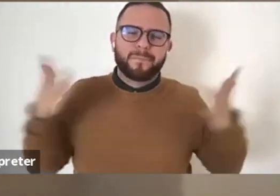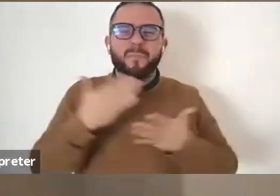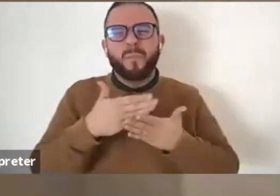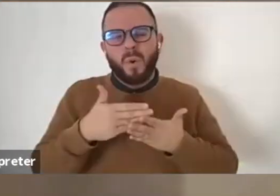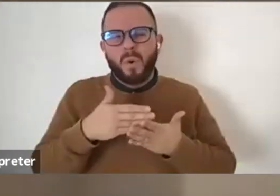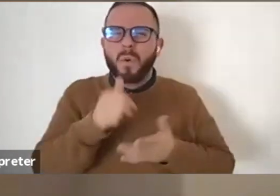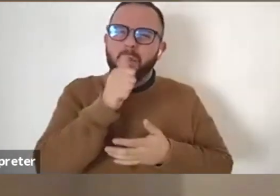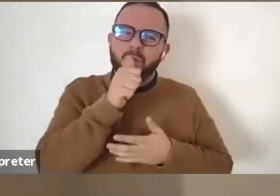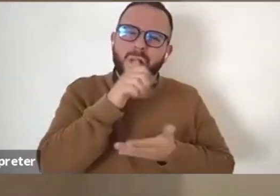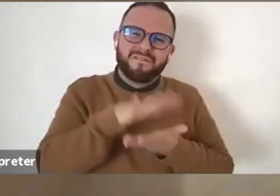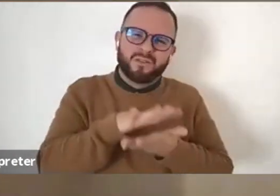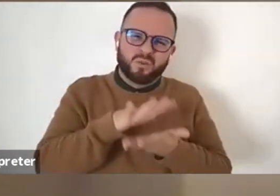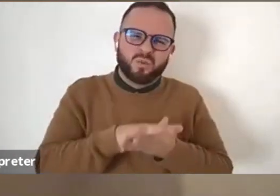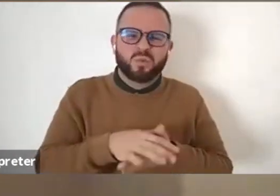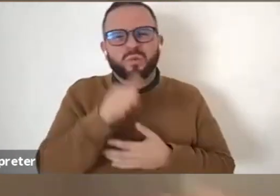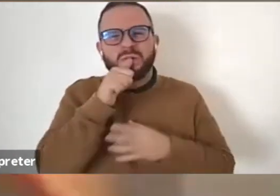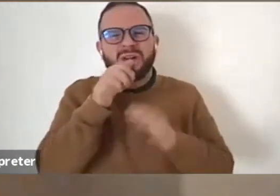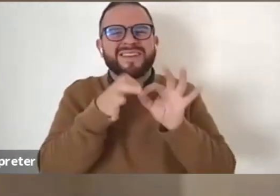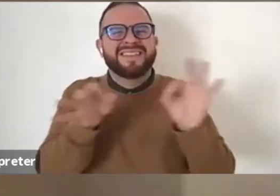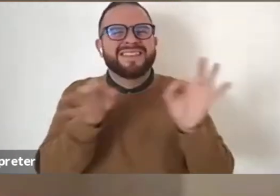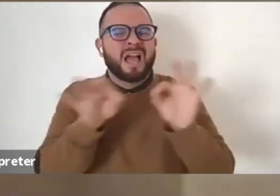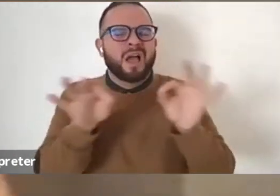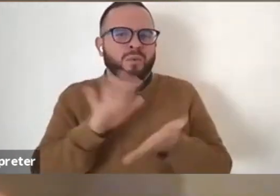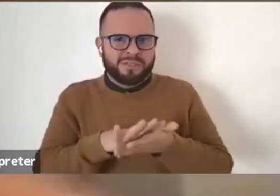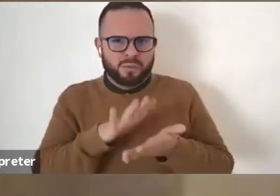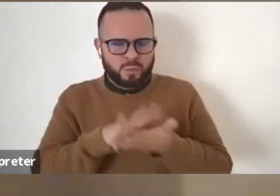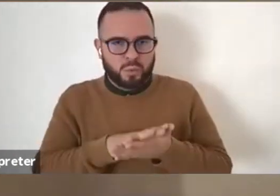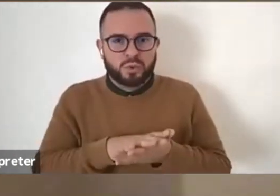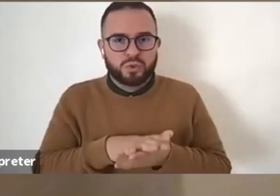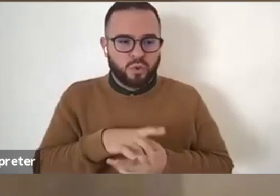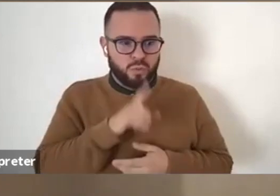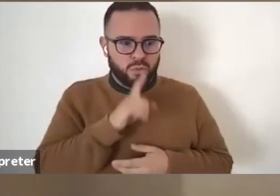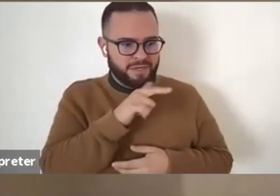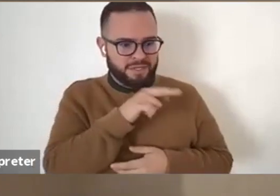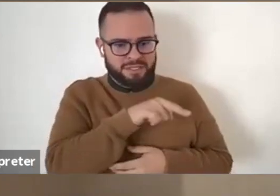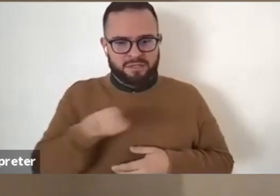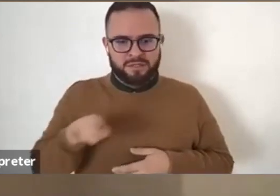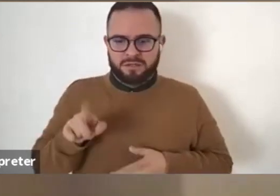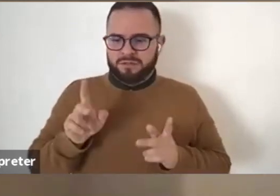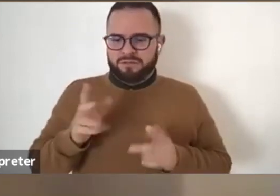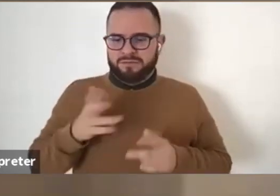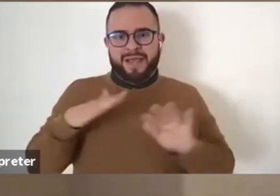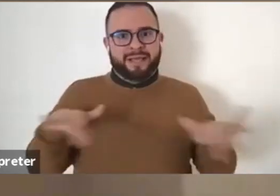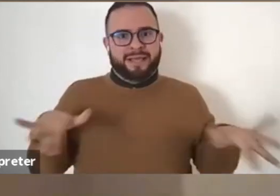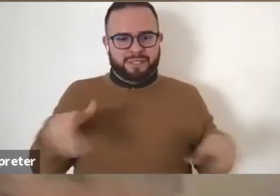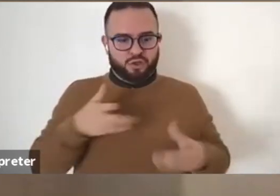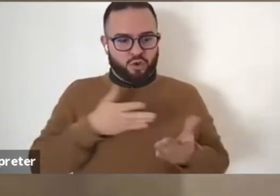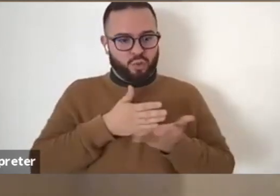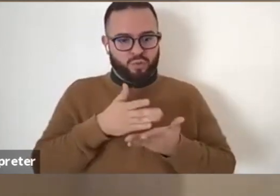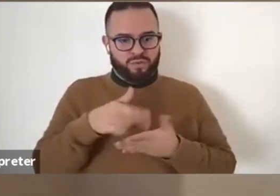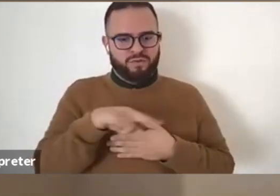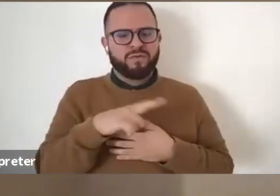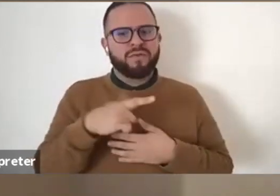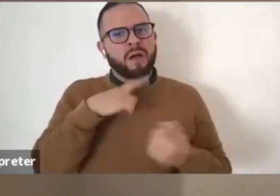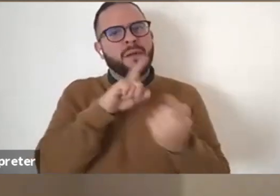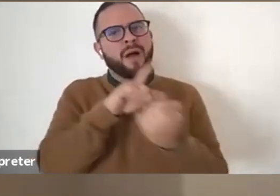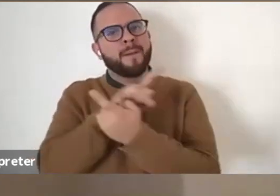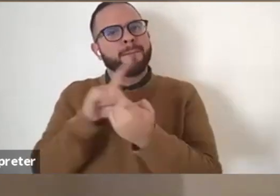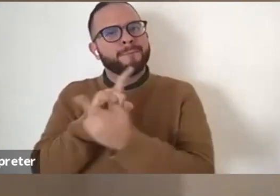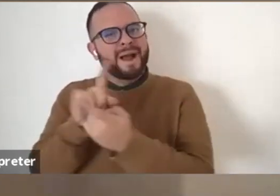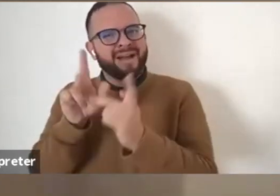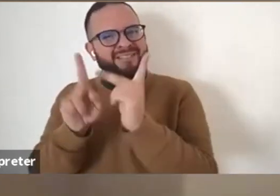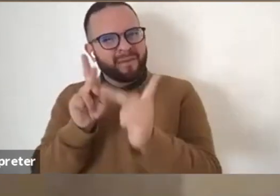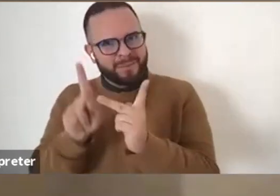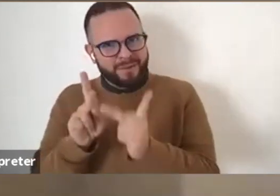Private language schools. So through them I met that kind of people who are portrayed in our movies. So